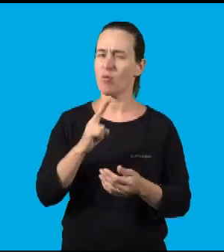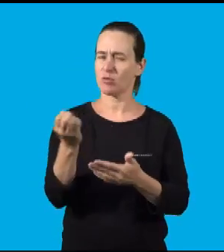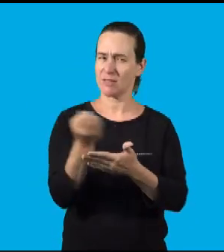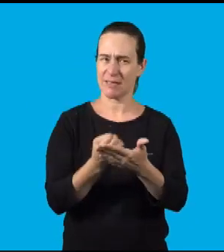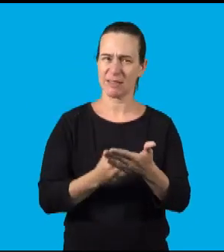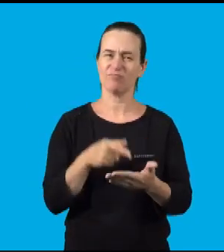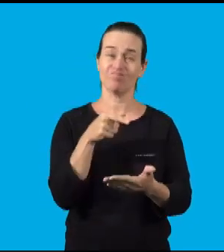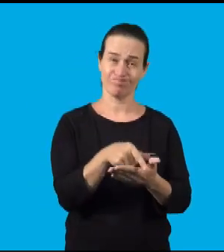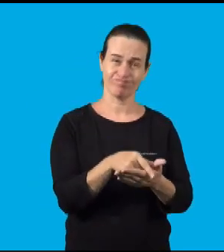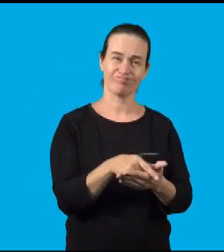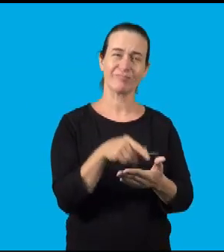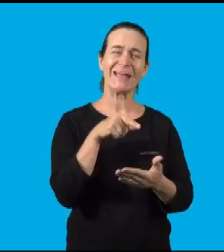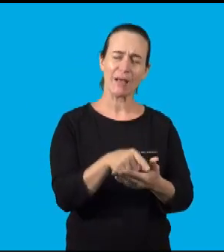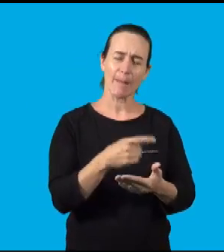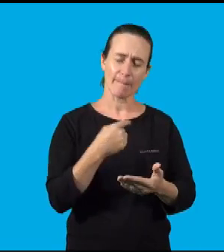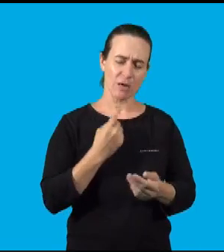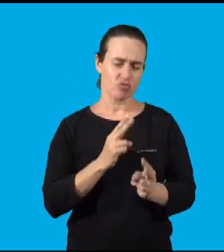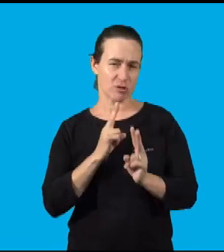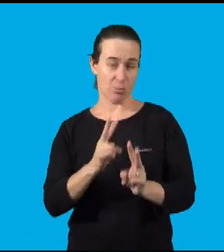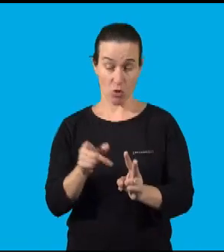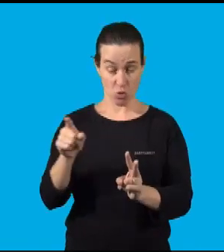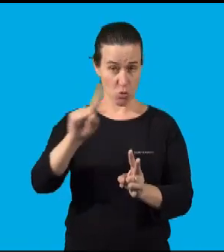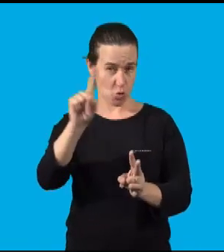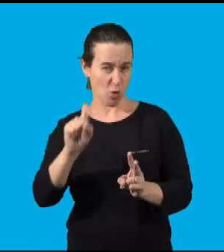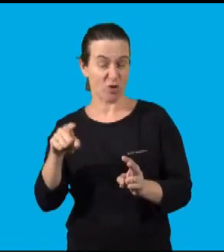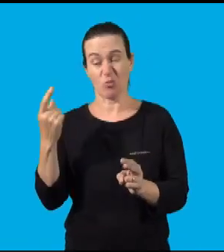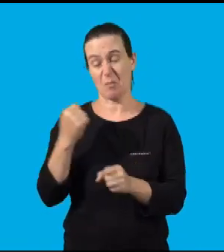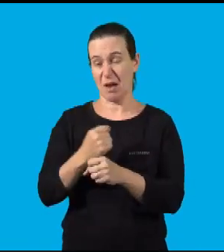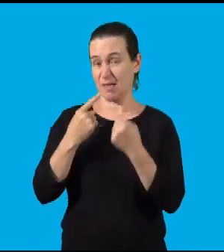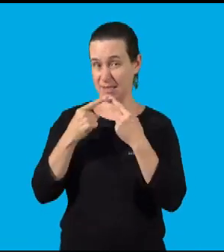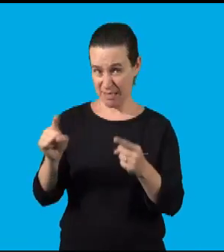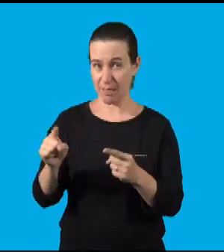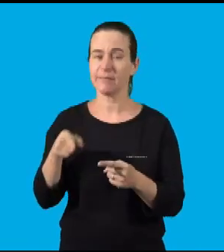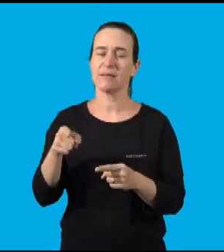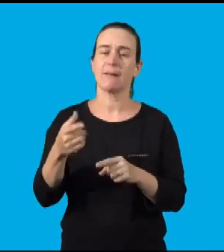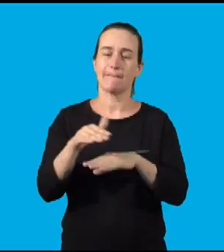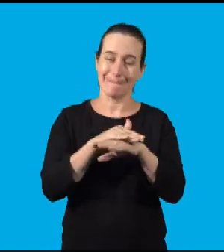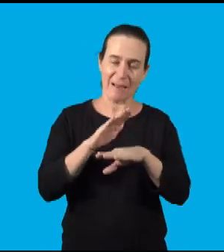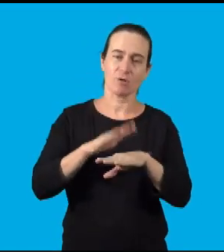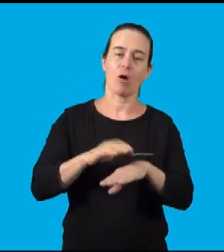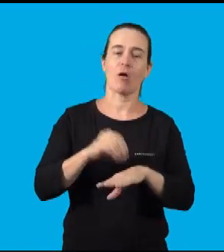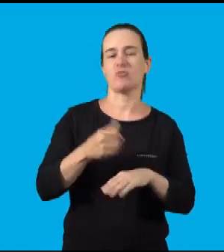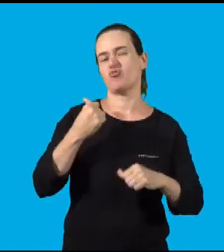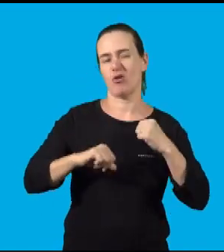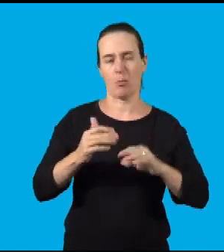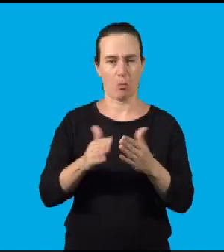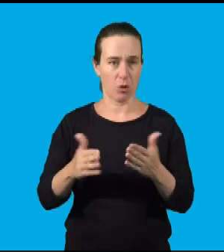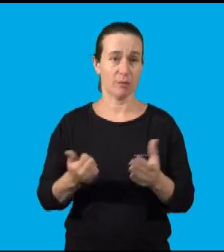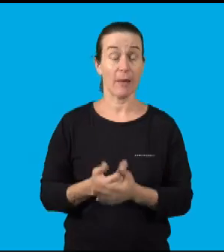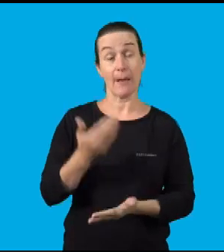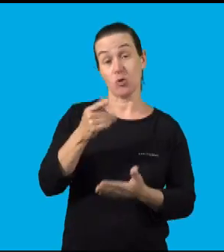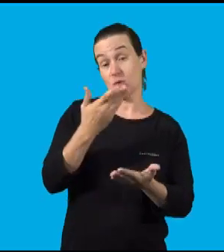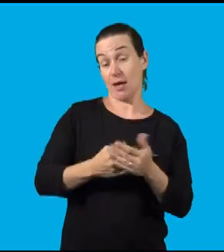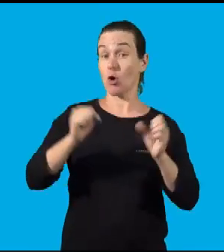essay. A literary essay is a reasoned response to a question or statement on a work of literature. You